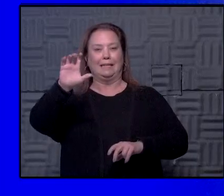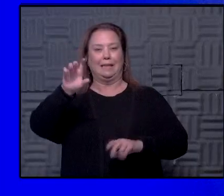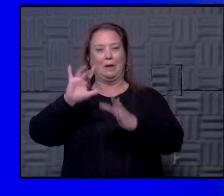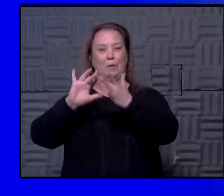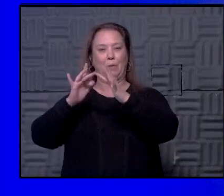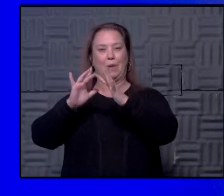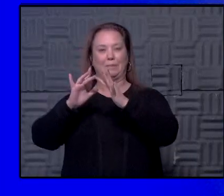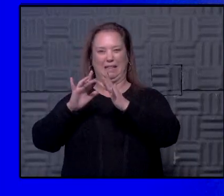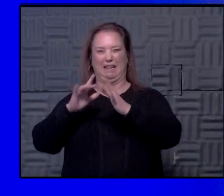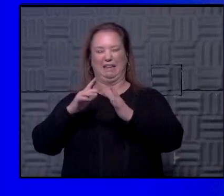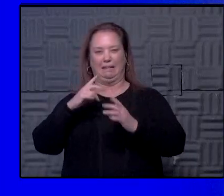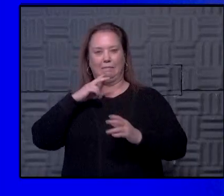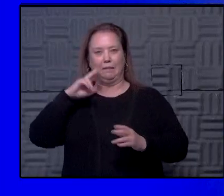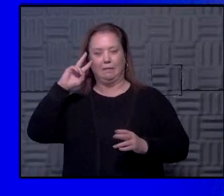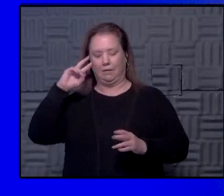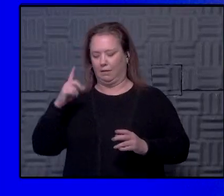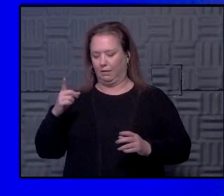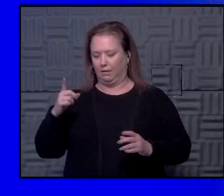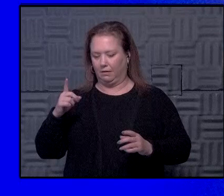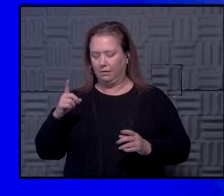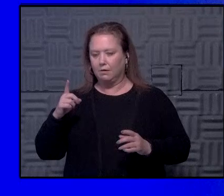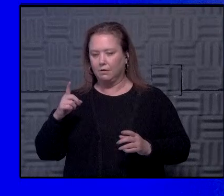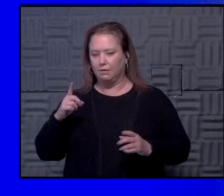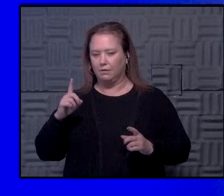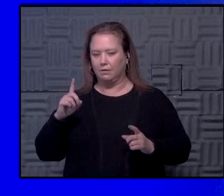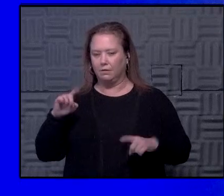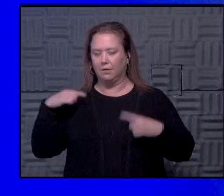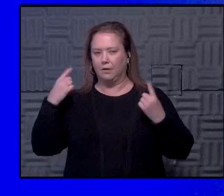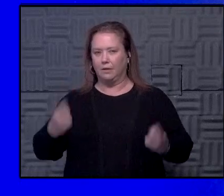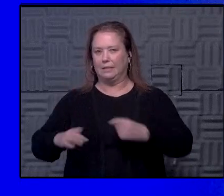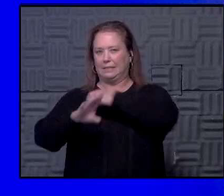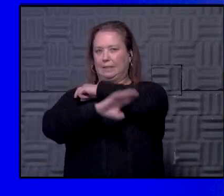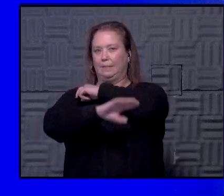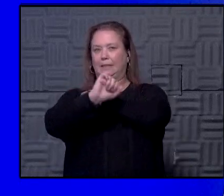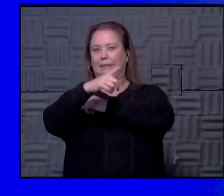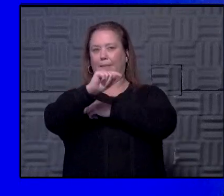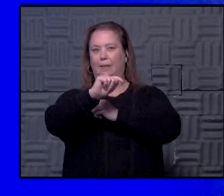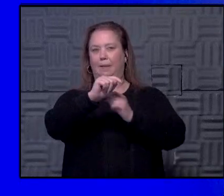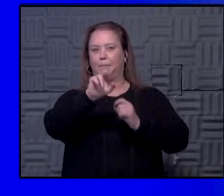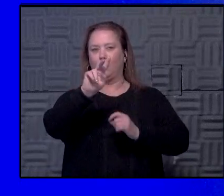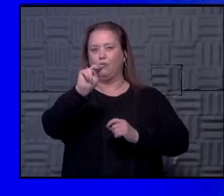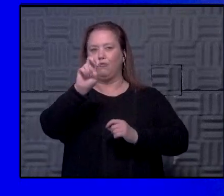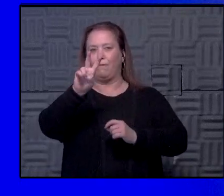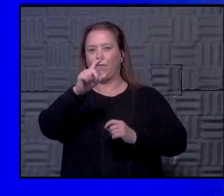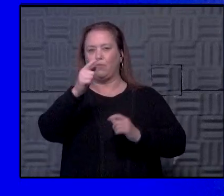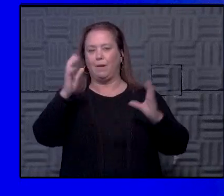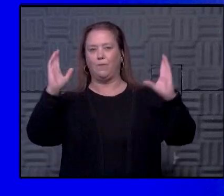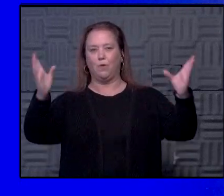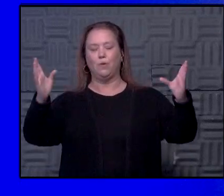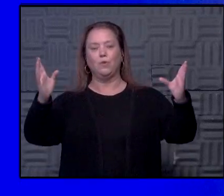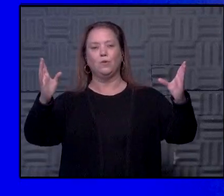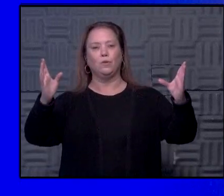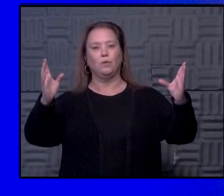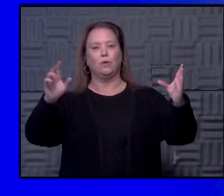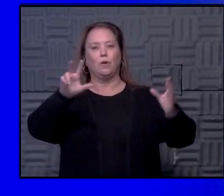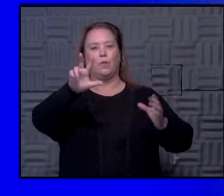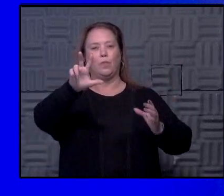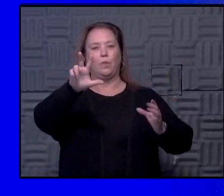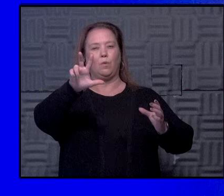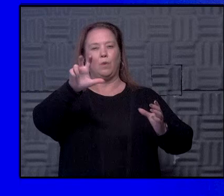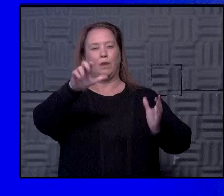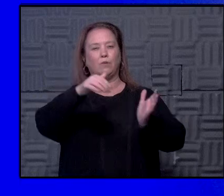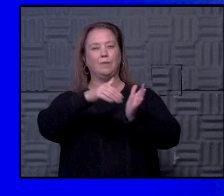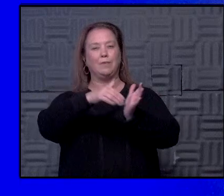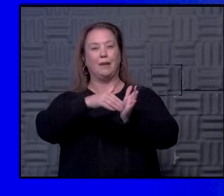other day, and since late September to November 21st, there were almost